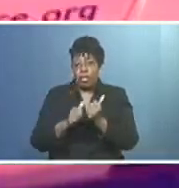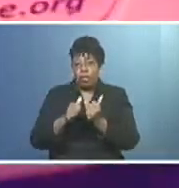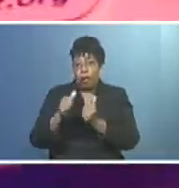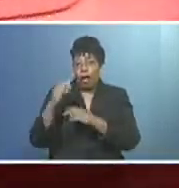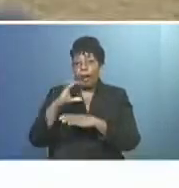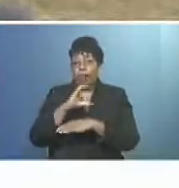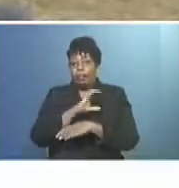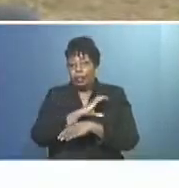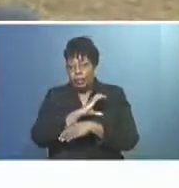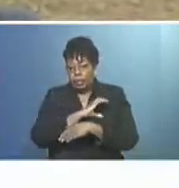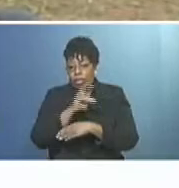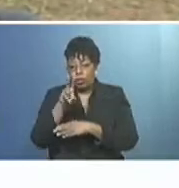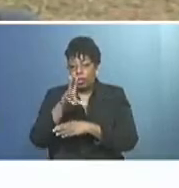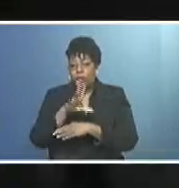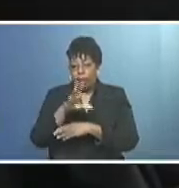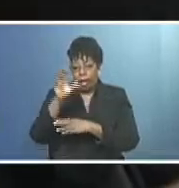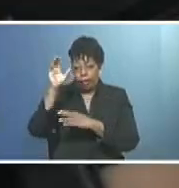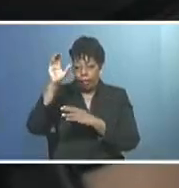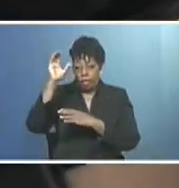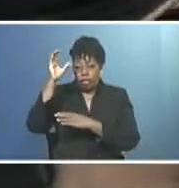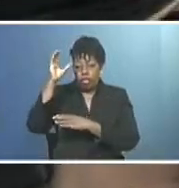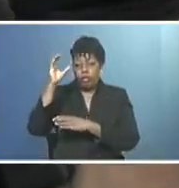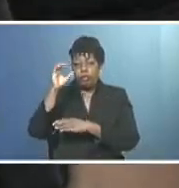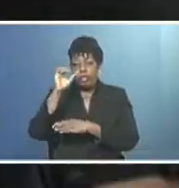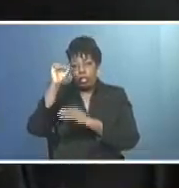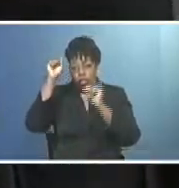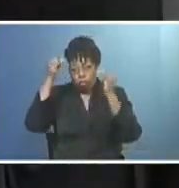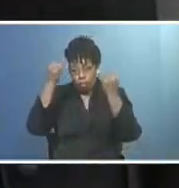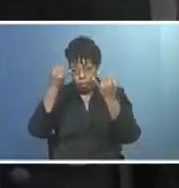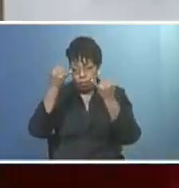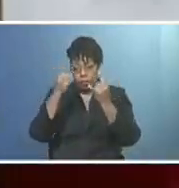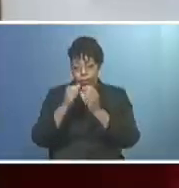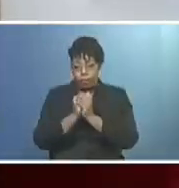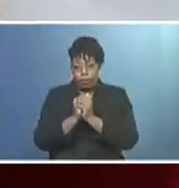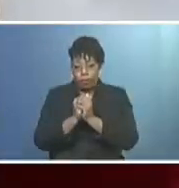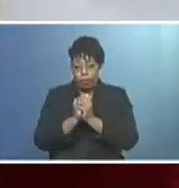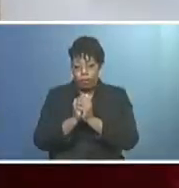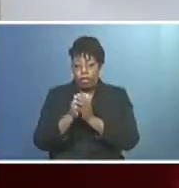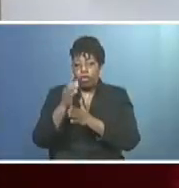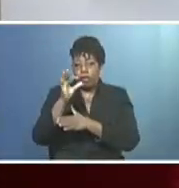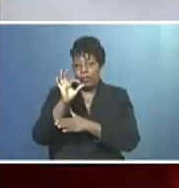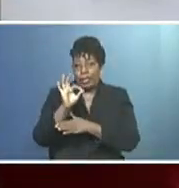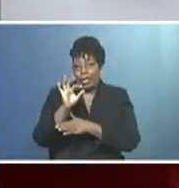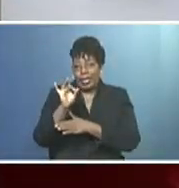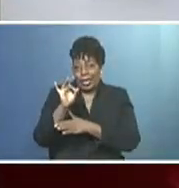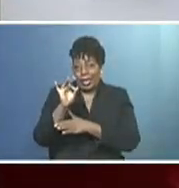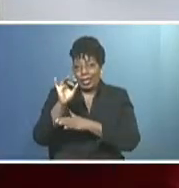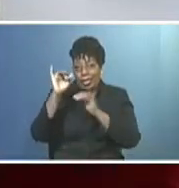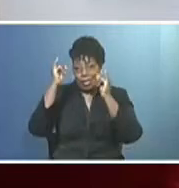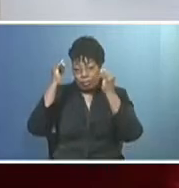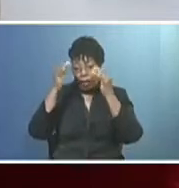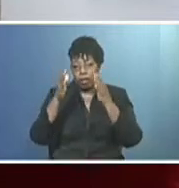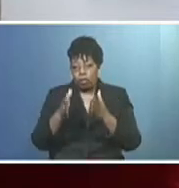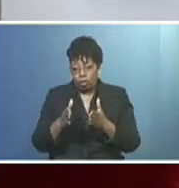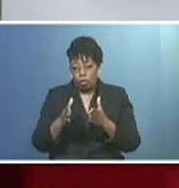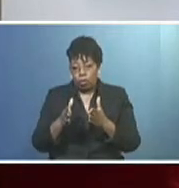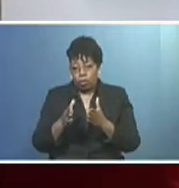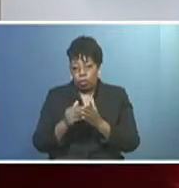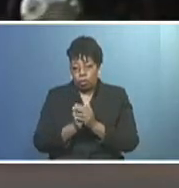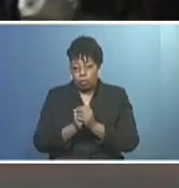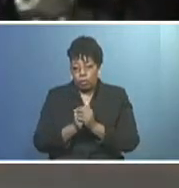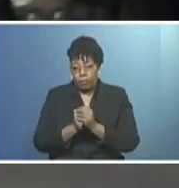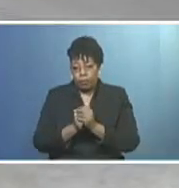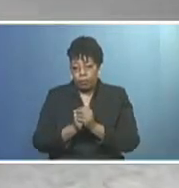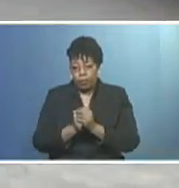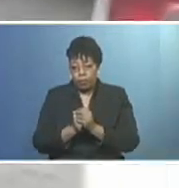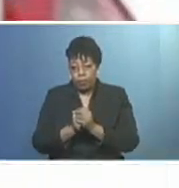police, 25 chief superintendents, 60 superintendents, 98 inspectors, 325